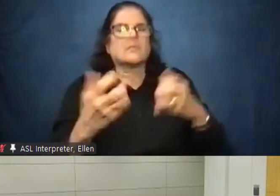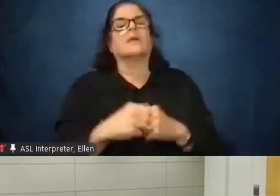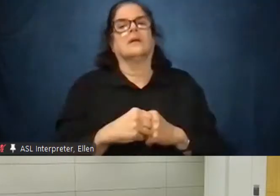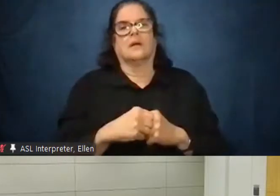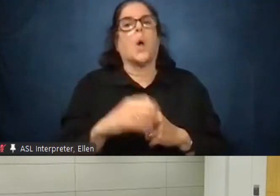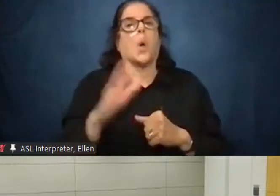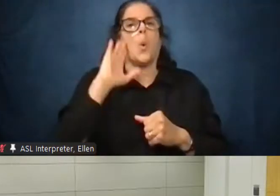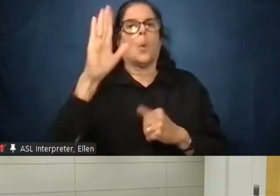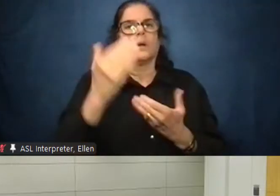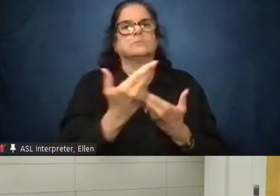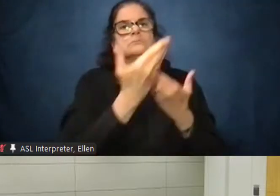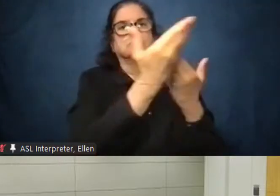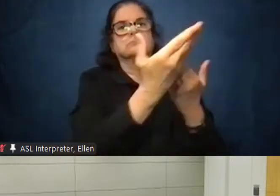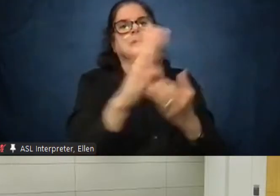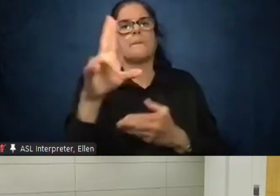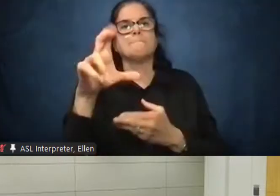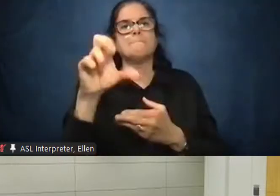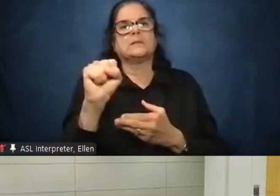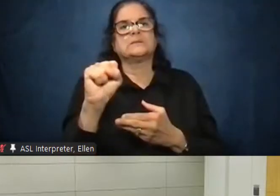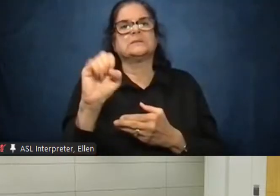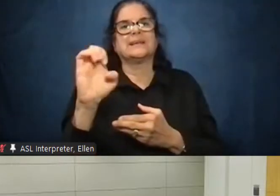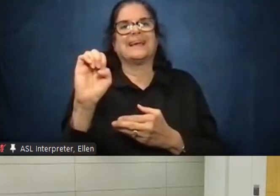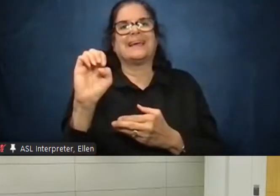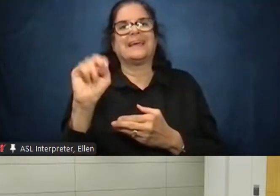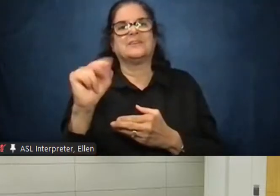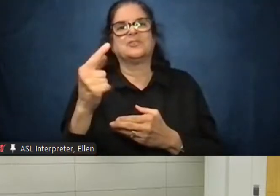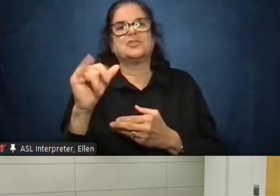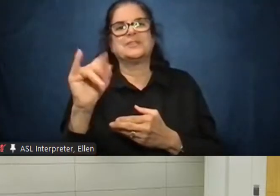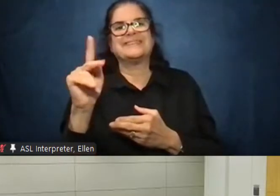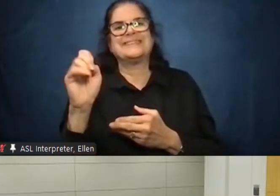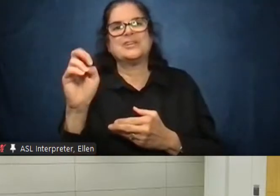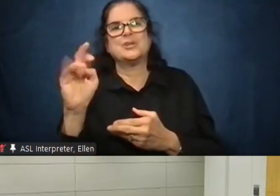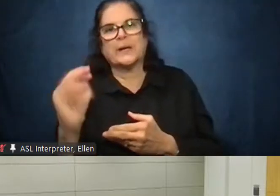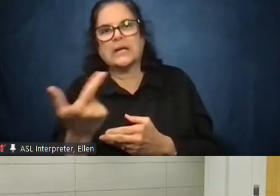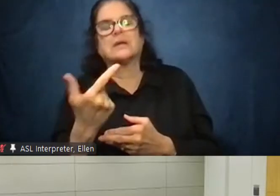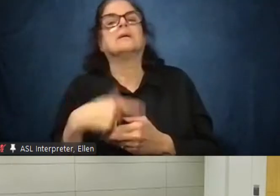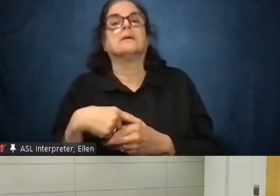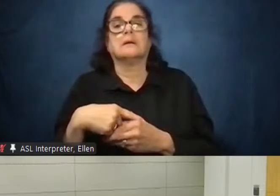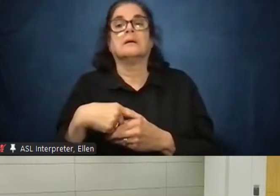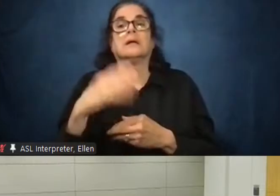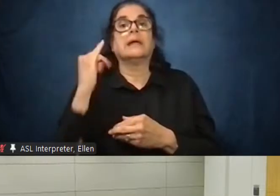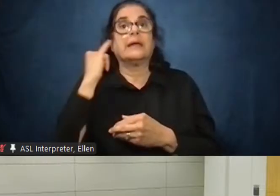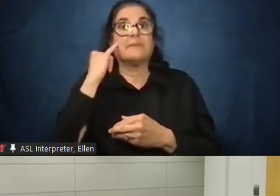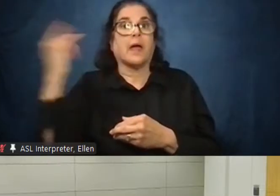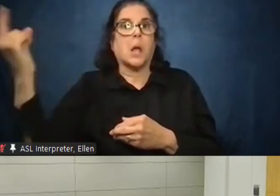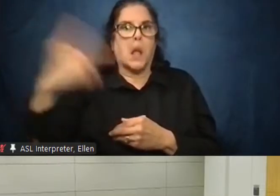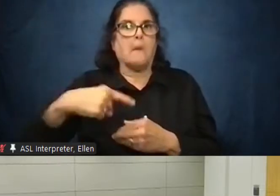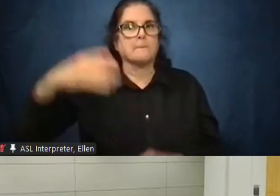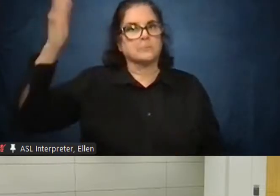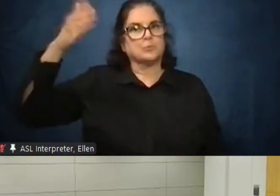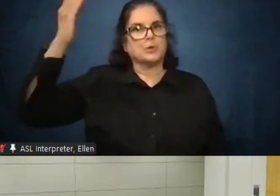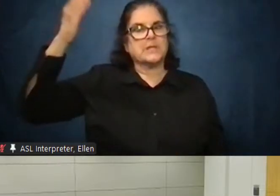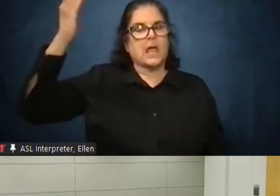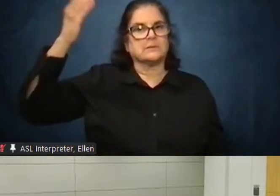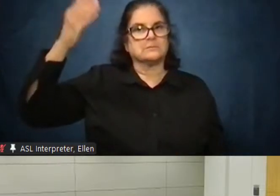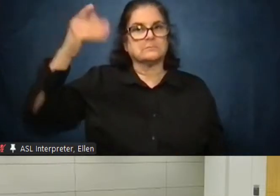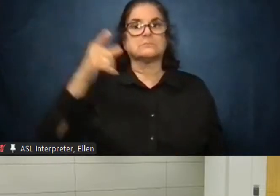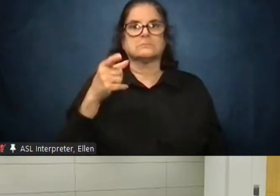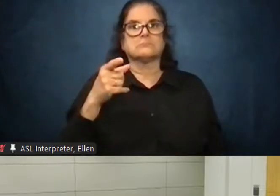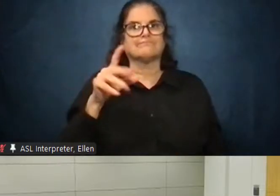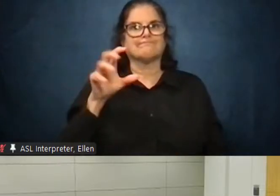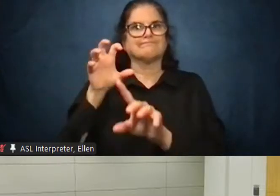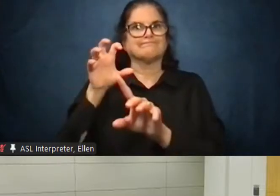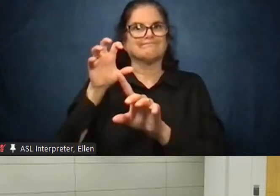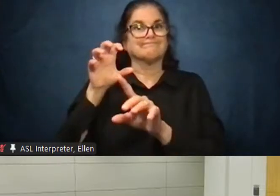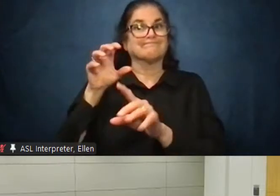we'll raise that with bus engineering, but I would also look to you as when we have bus engineering come and present, that would also be something really